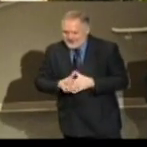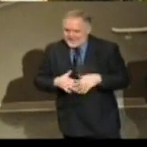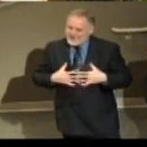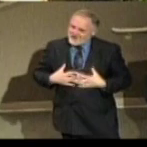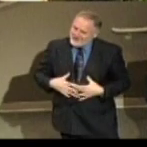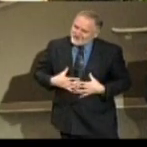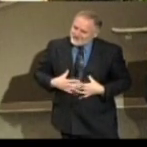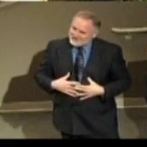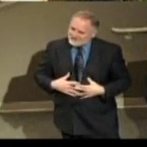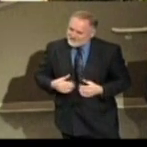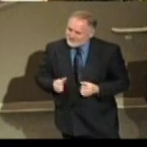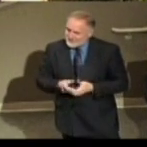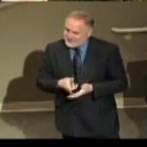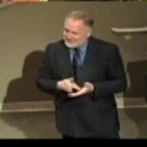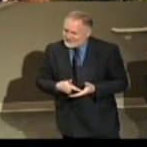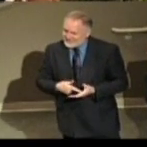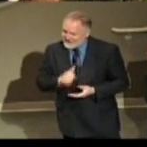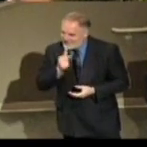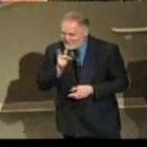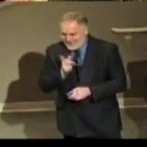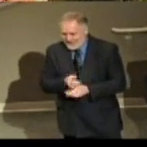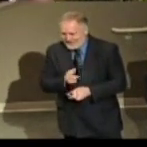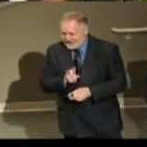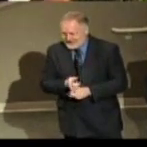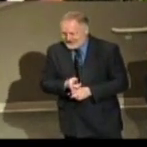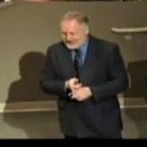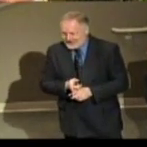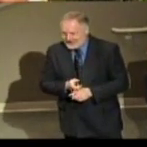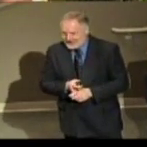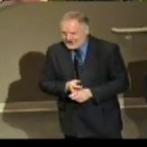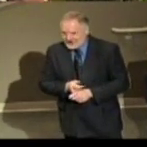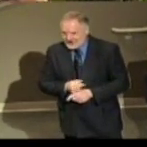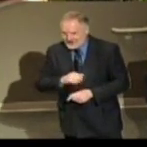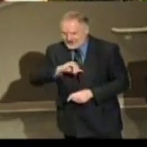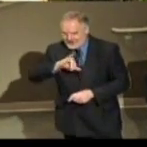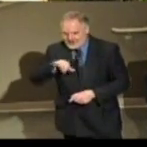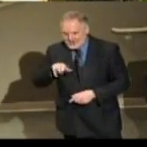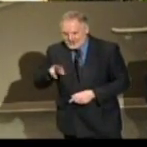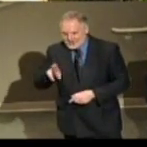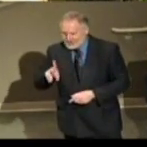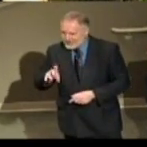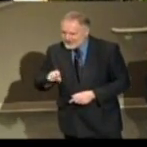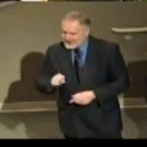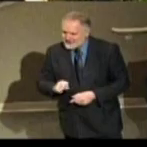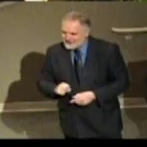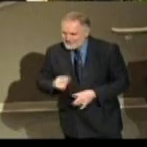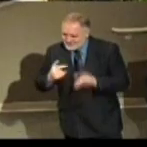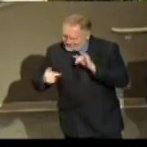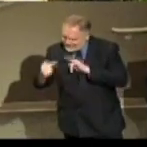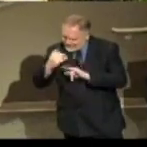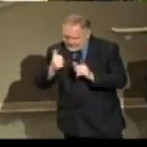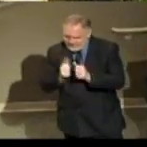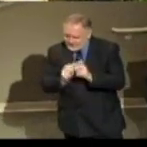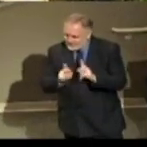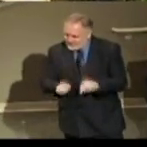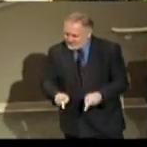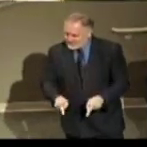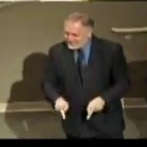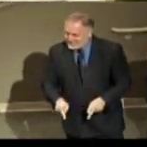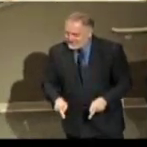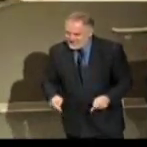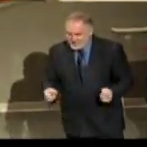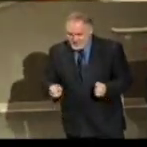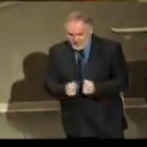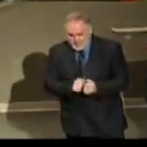Yes, Judas, boy, you're slick. You're slick. You fooled everybody. They were with you